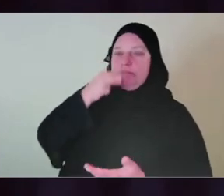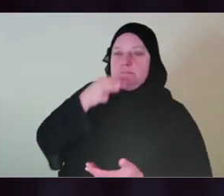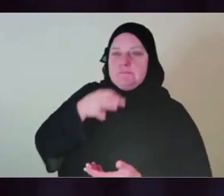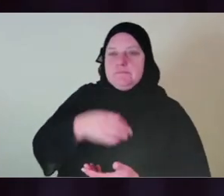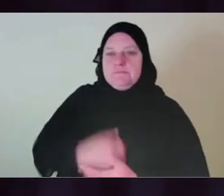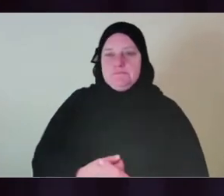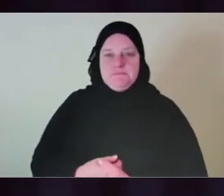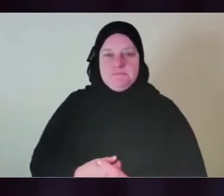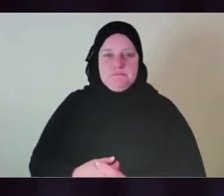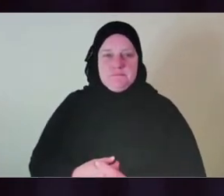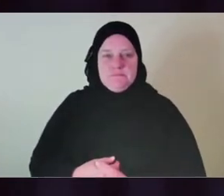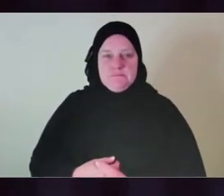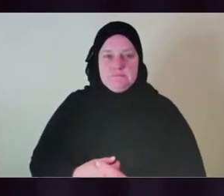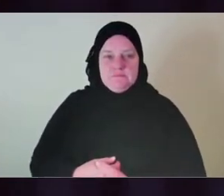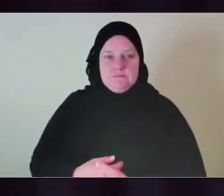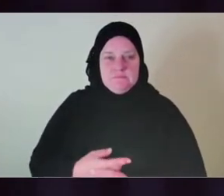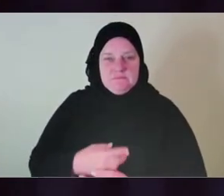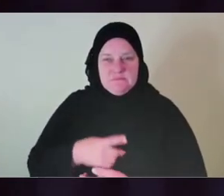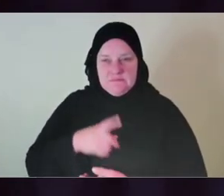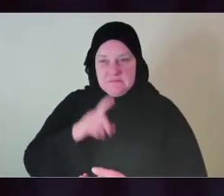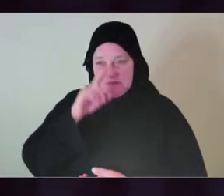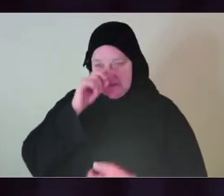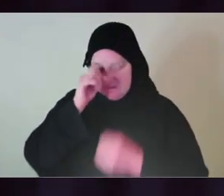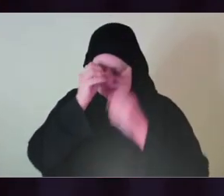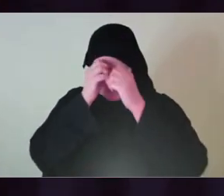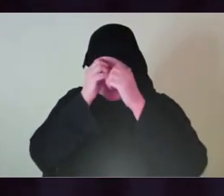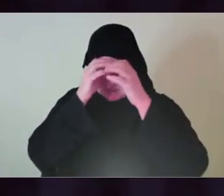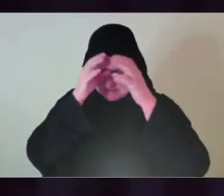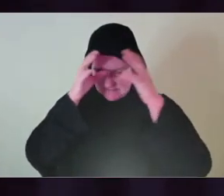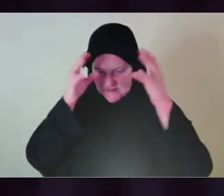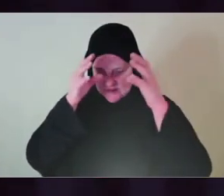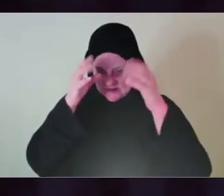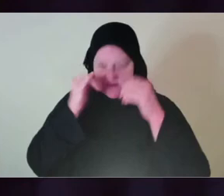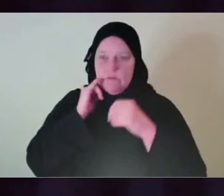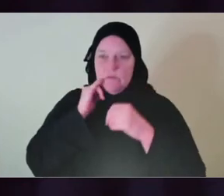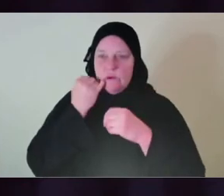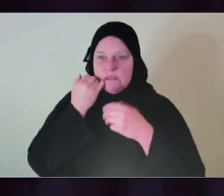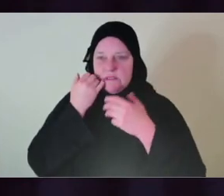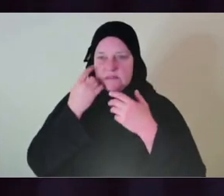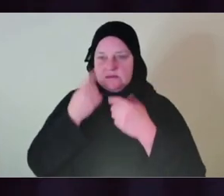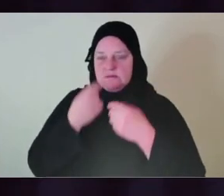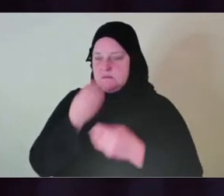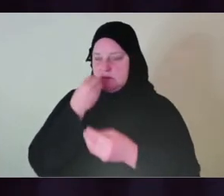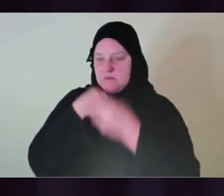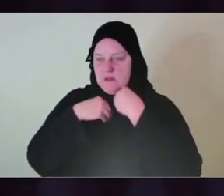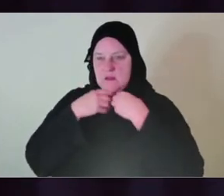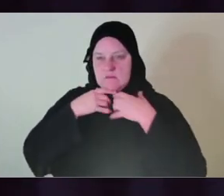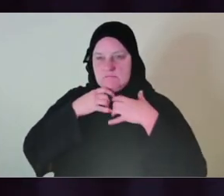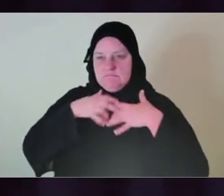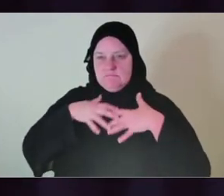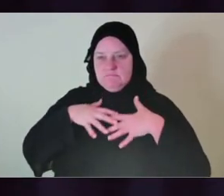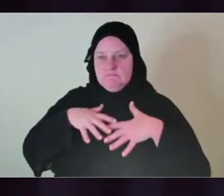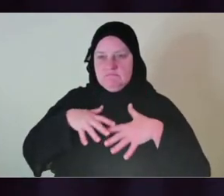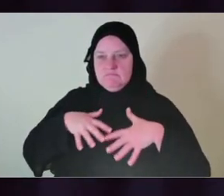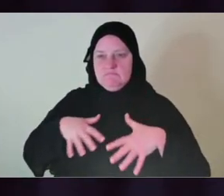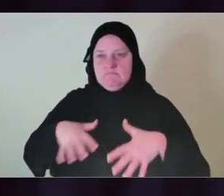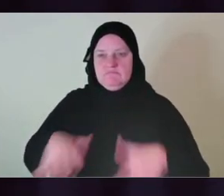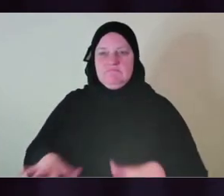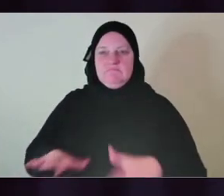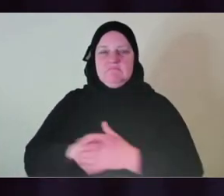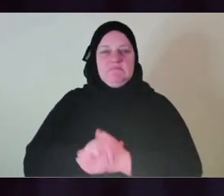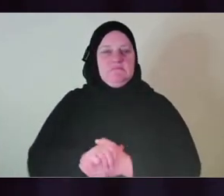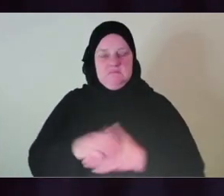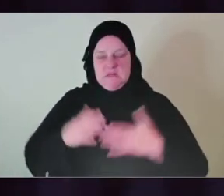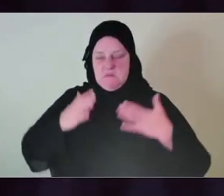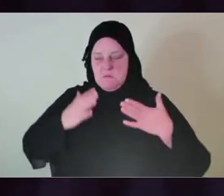the poison is affecting the body of Imam al-Jawad alayhi salam? It's reacted with all parts of his